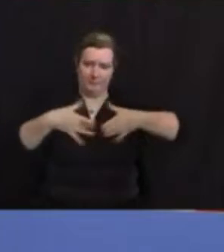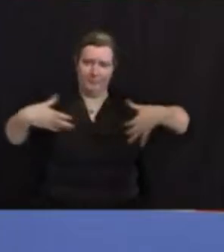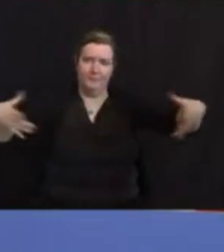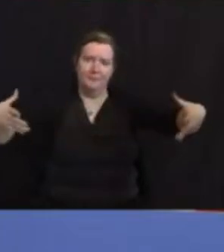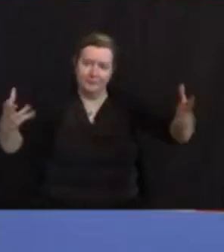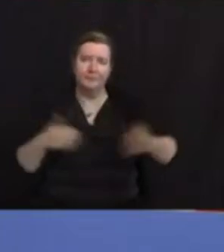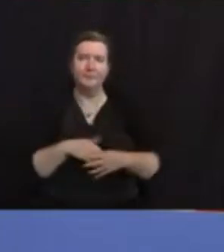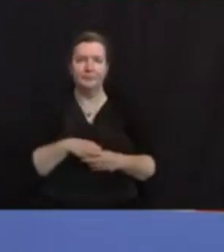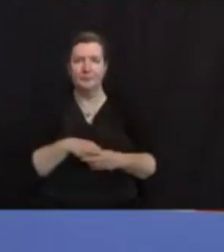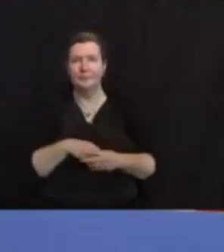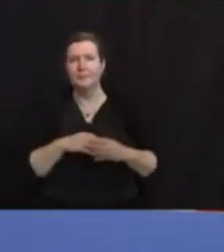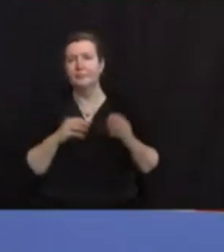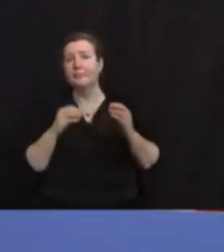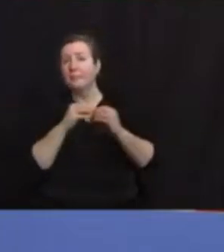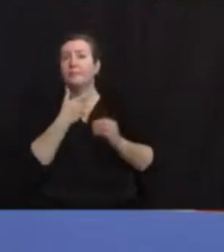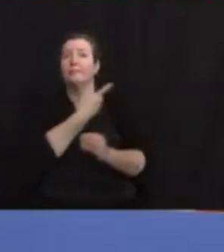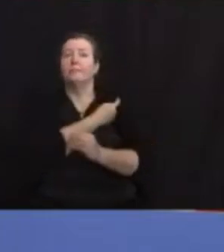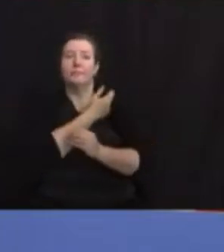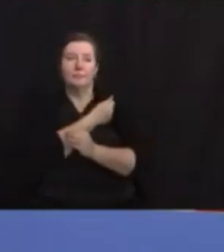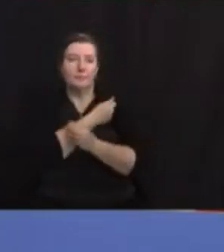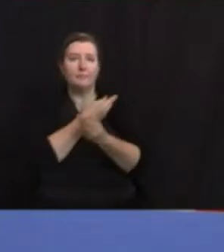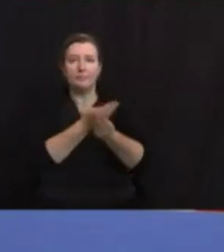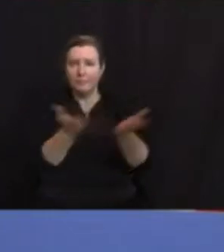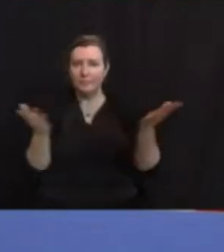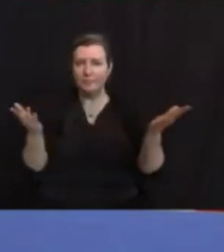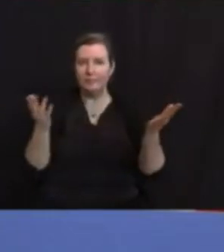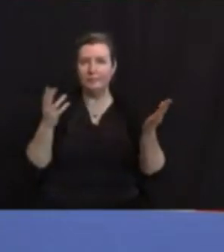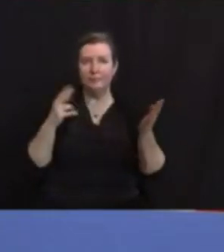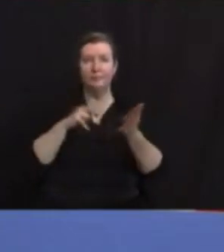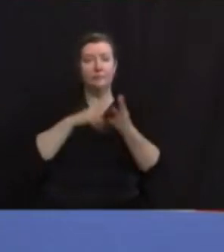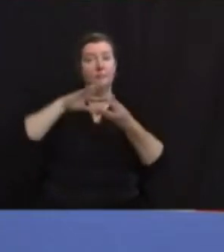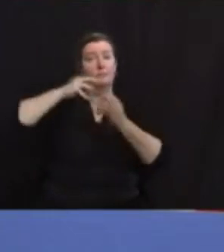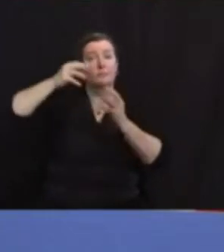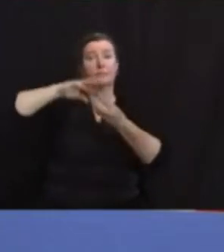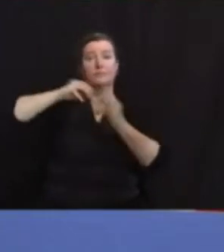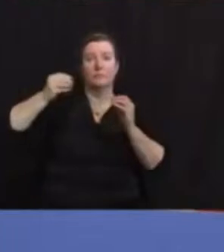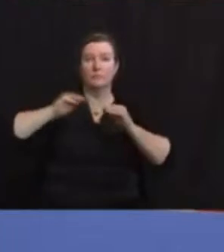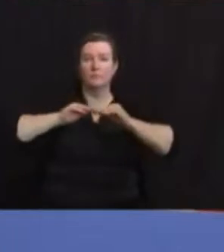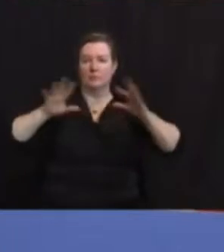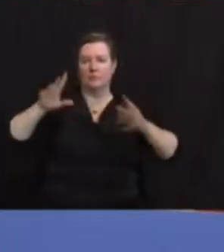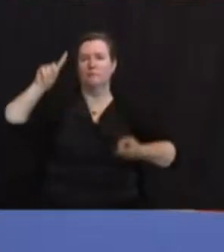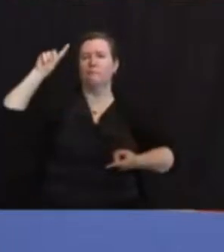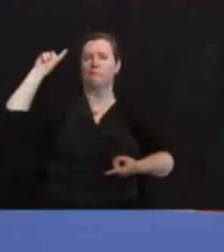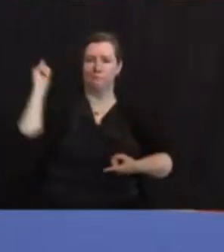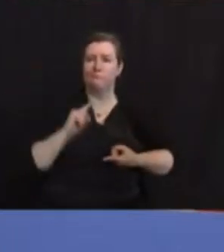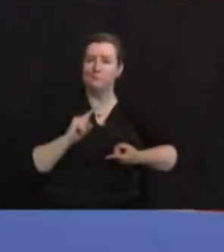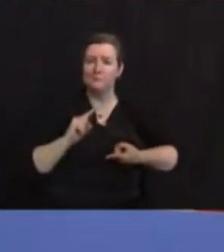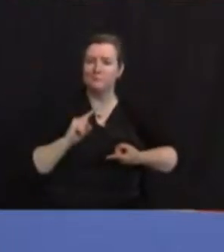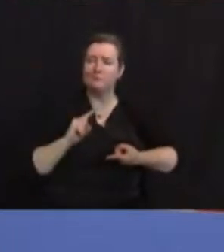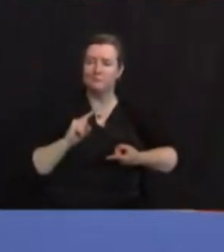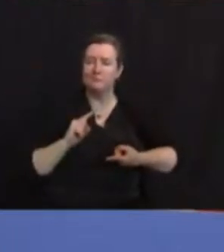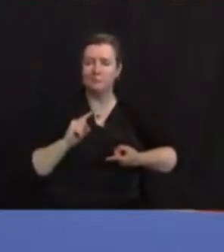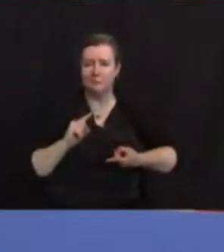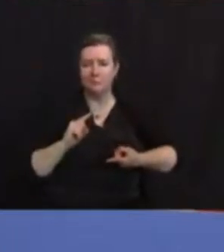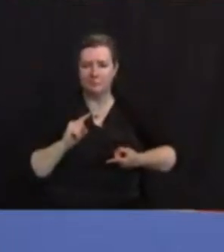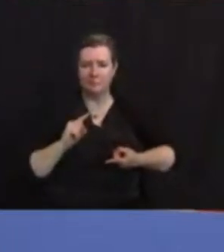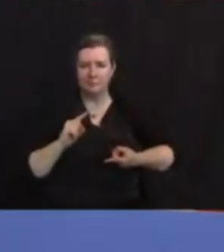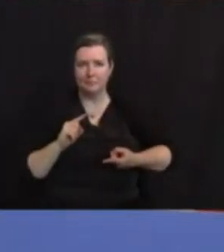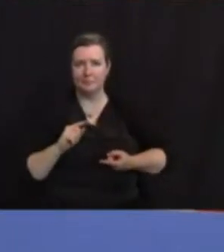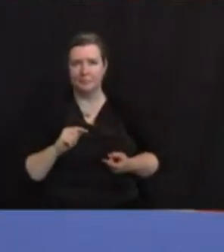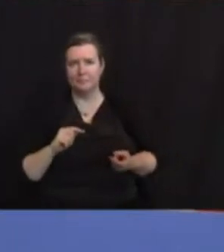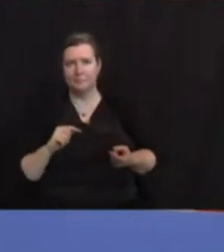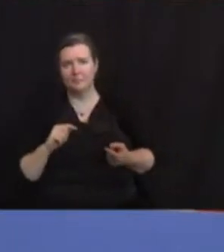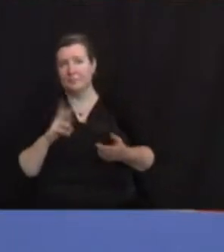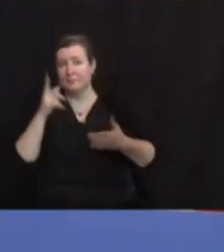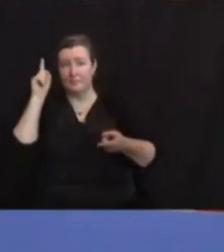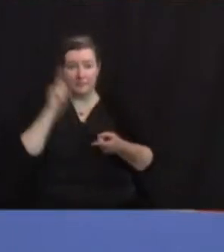As we vaccinate more people, the risk of having more variants spreading or new variants will decline because there'll be fewer people who will be